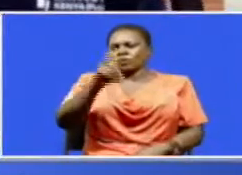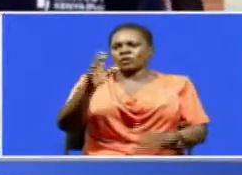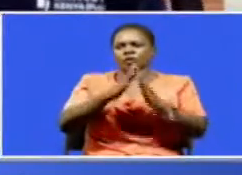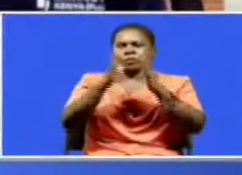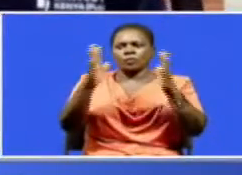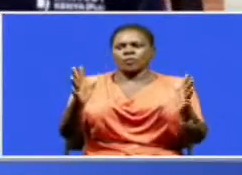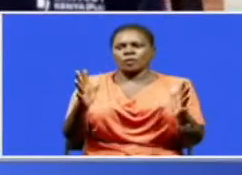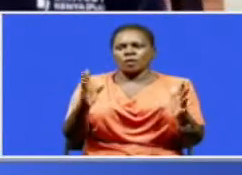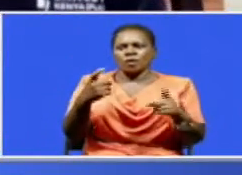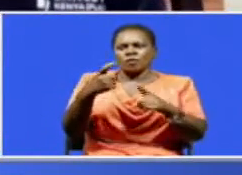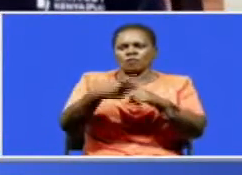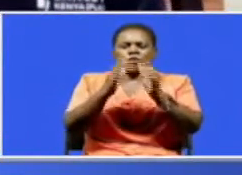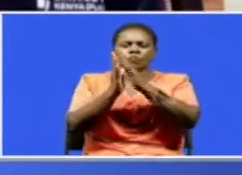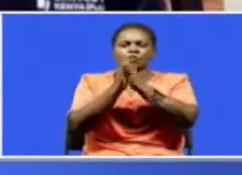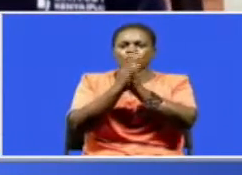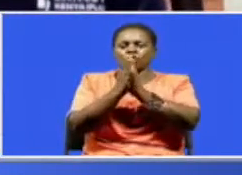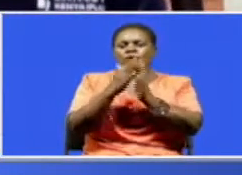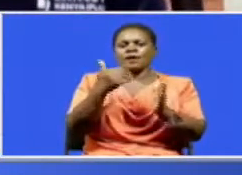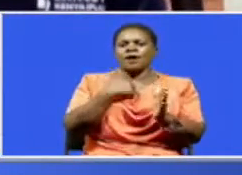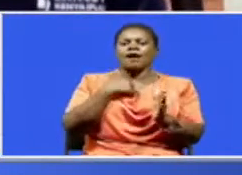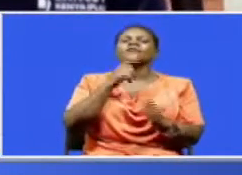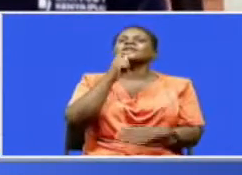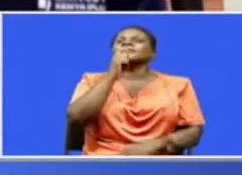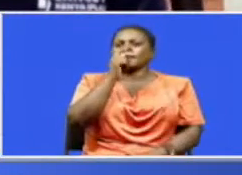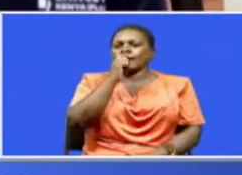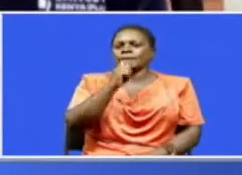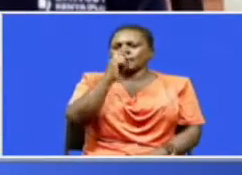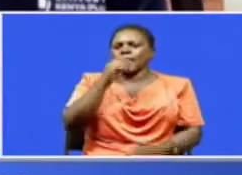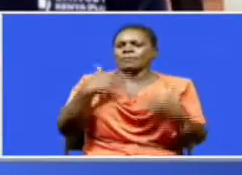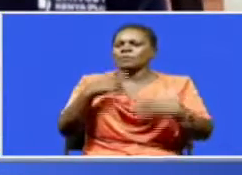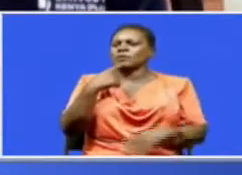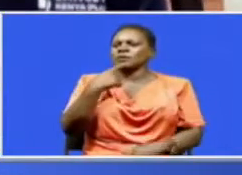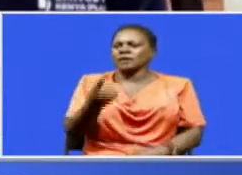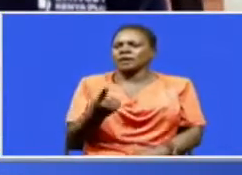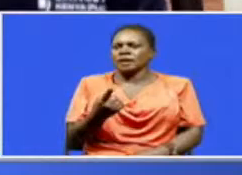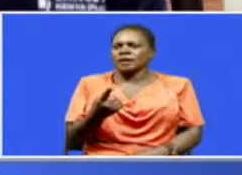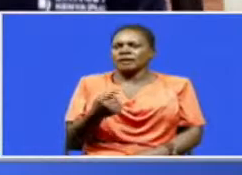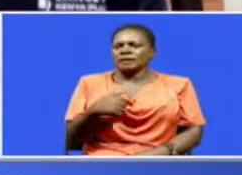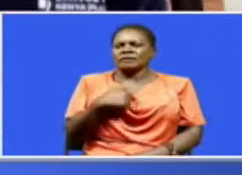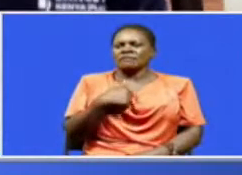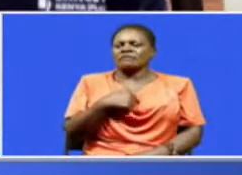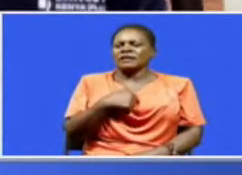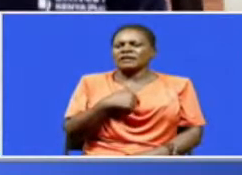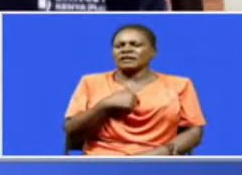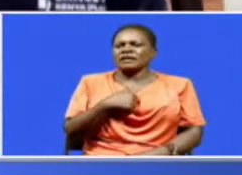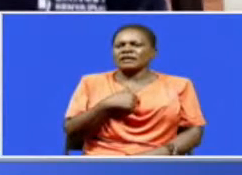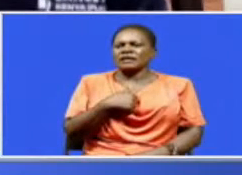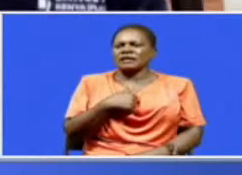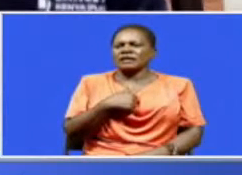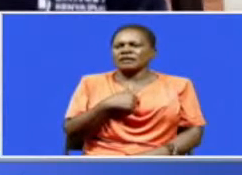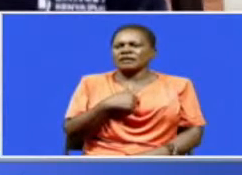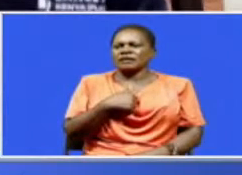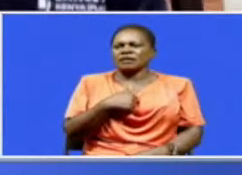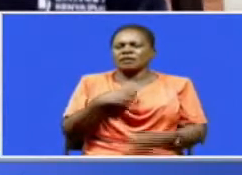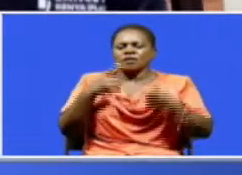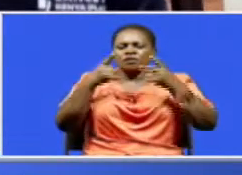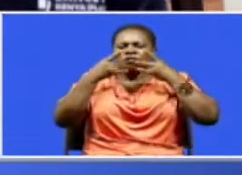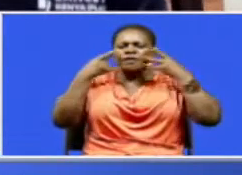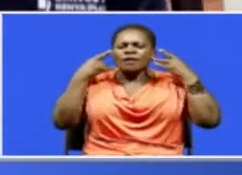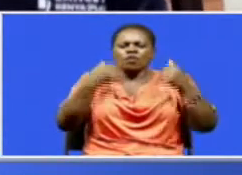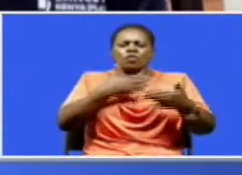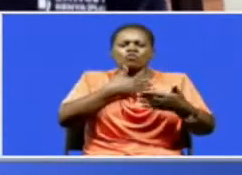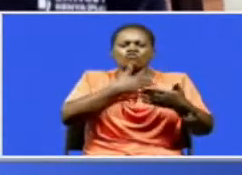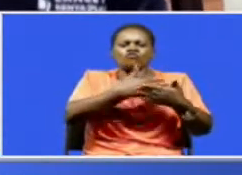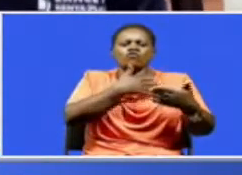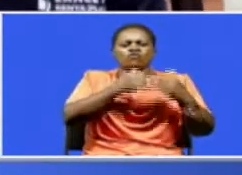question, because even from the stories we've gotten from Tanzania, the people are saying that they are feeling stifled when they have to wear masks. So